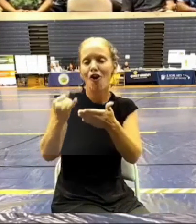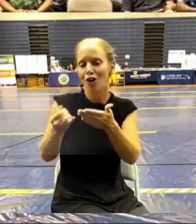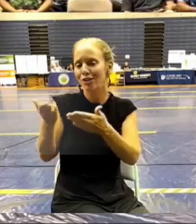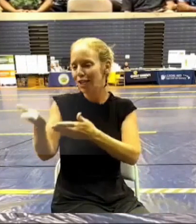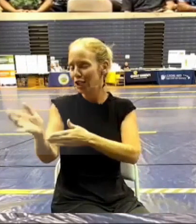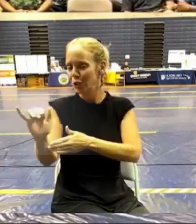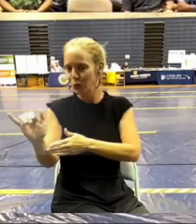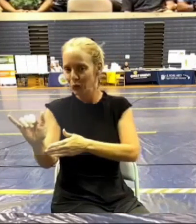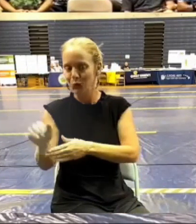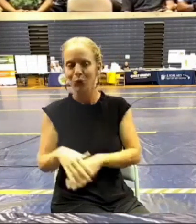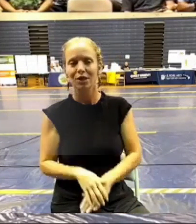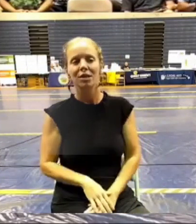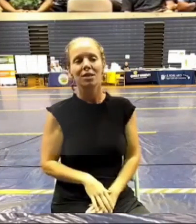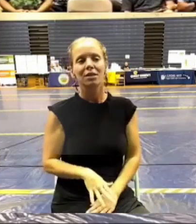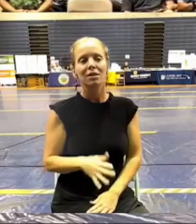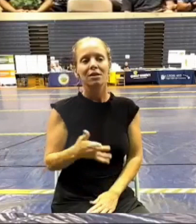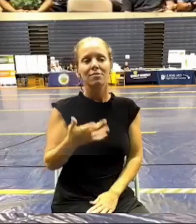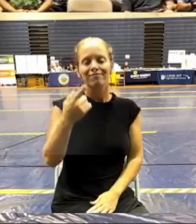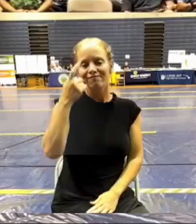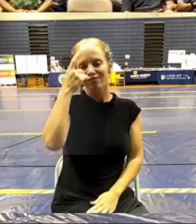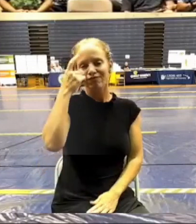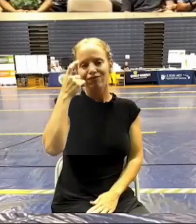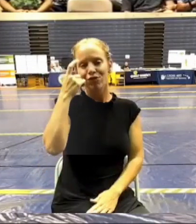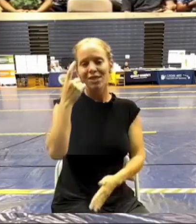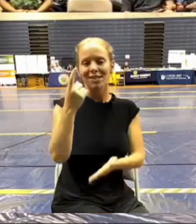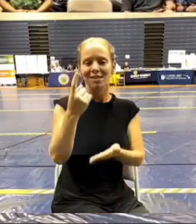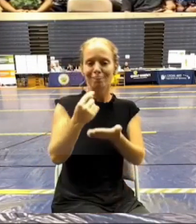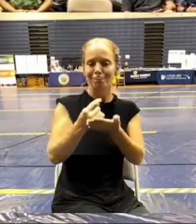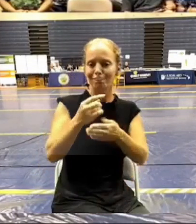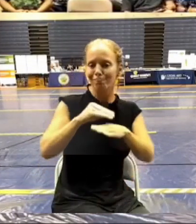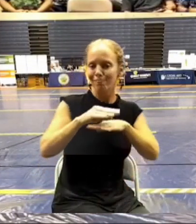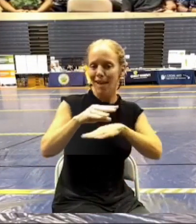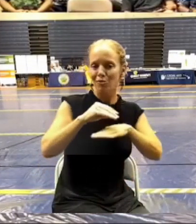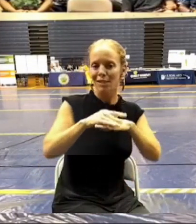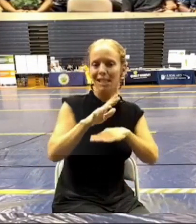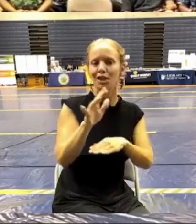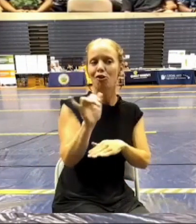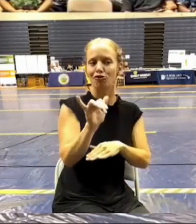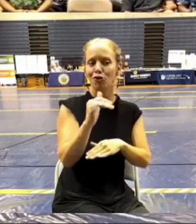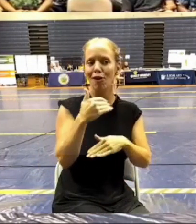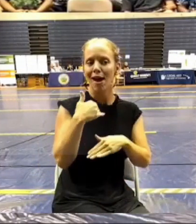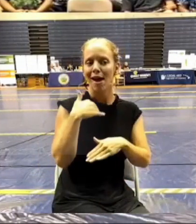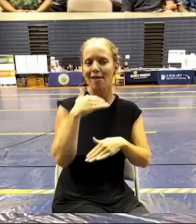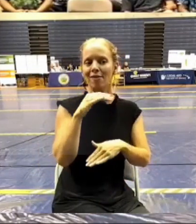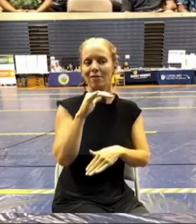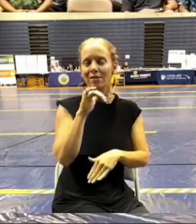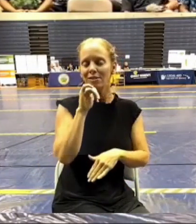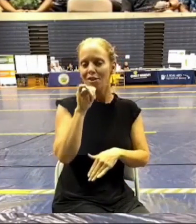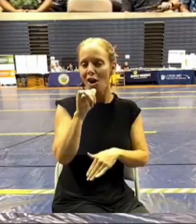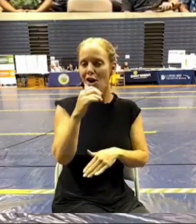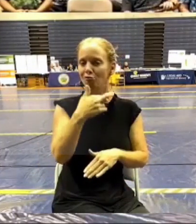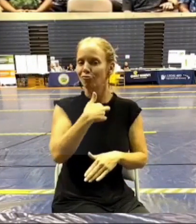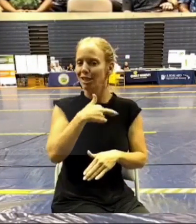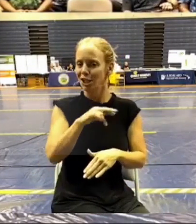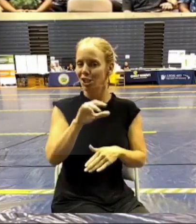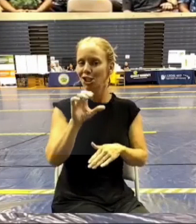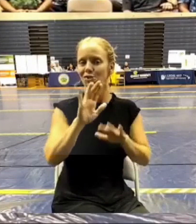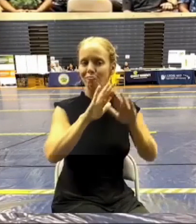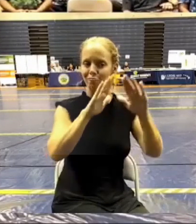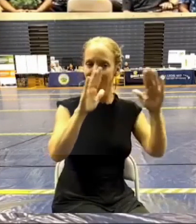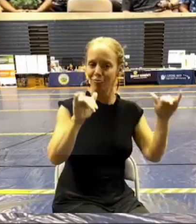crisis counseling at the non-congregate shelters. Also, they have behavior health